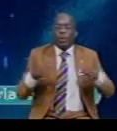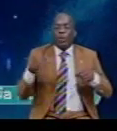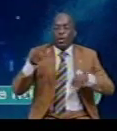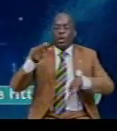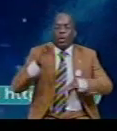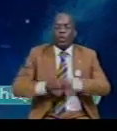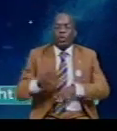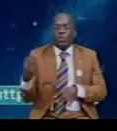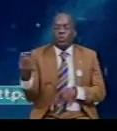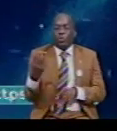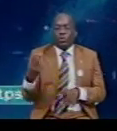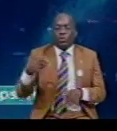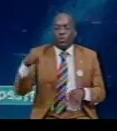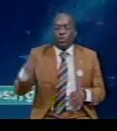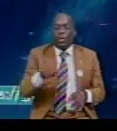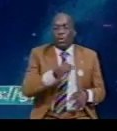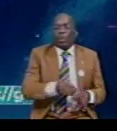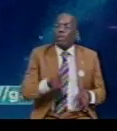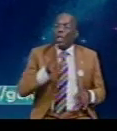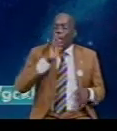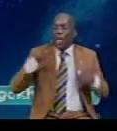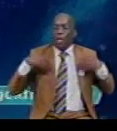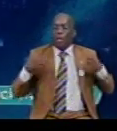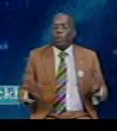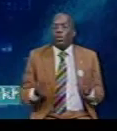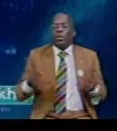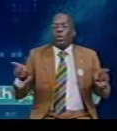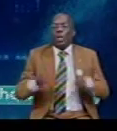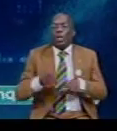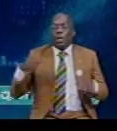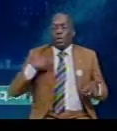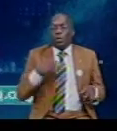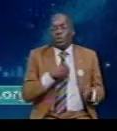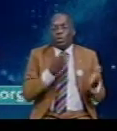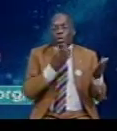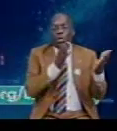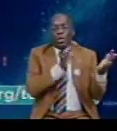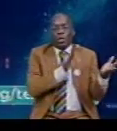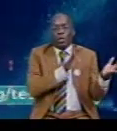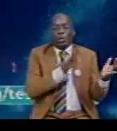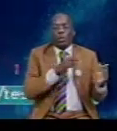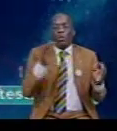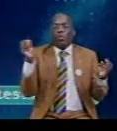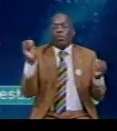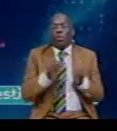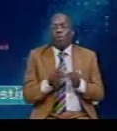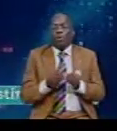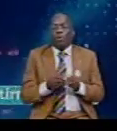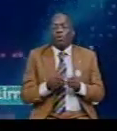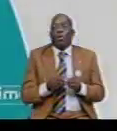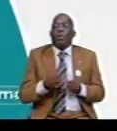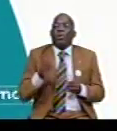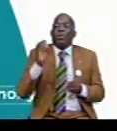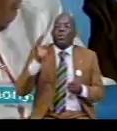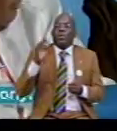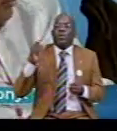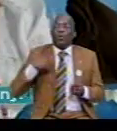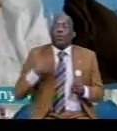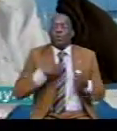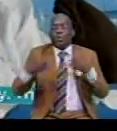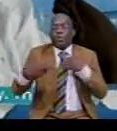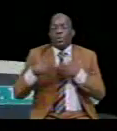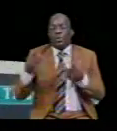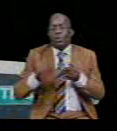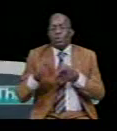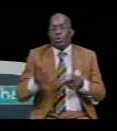God. As we expect more testimonies online, return to the moderating overseer. Praise the